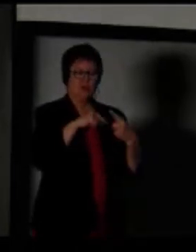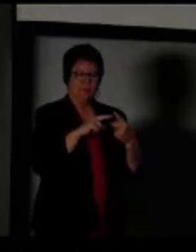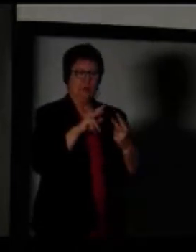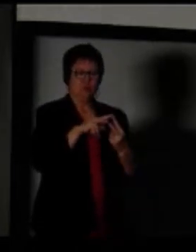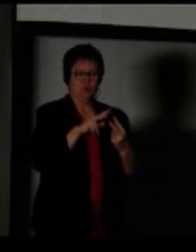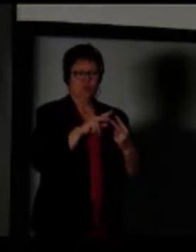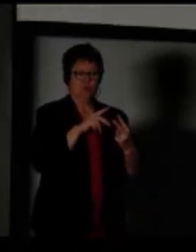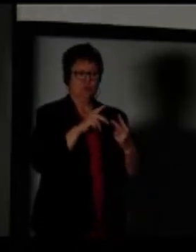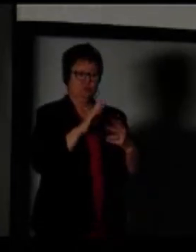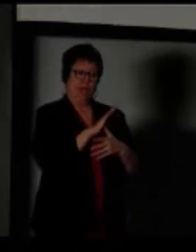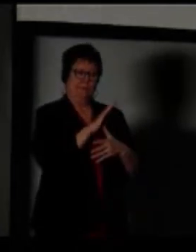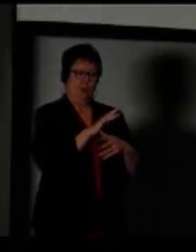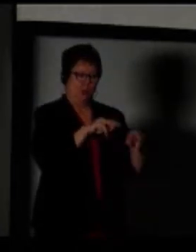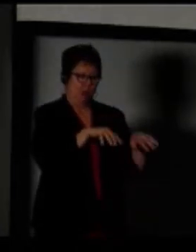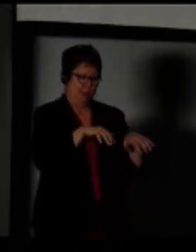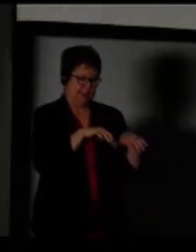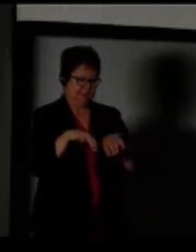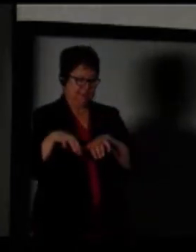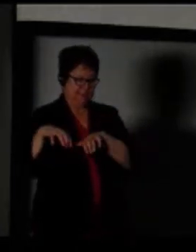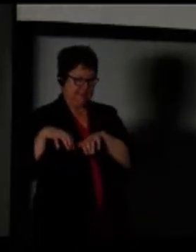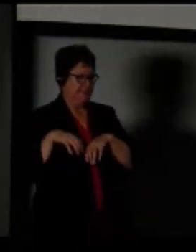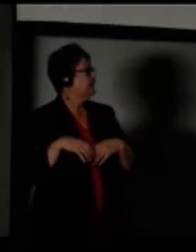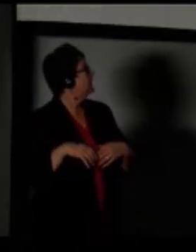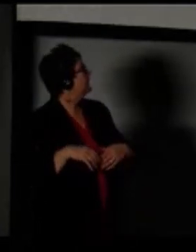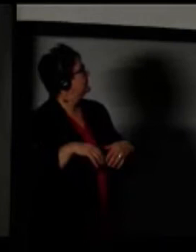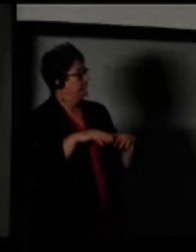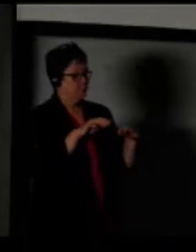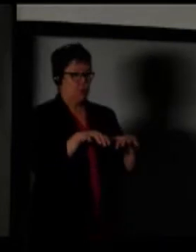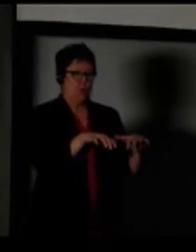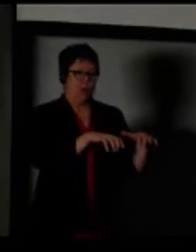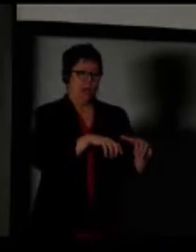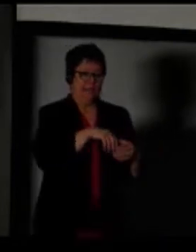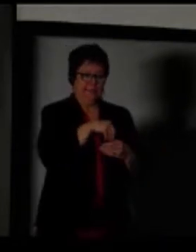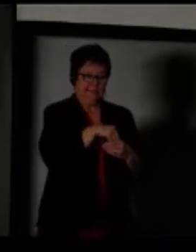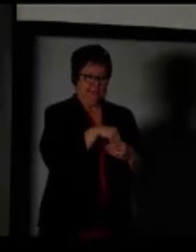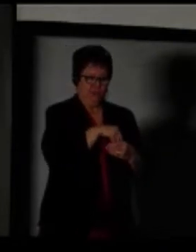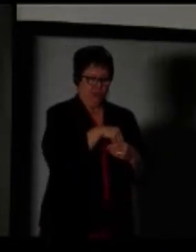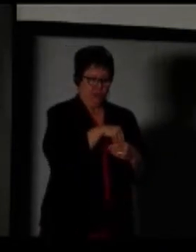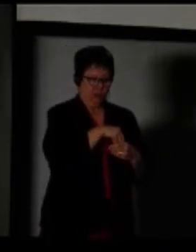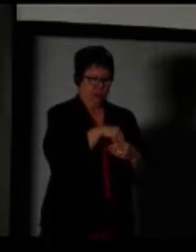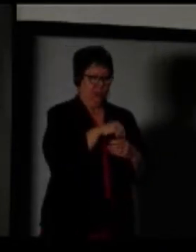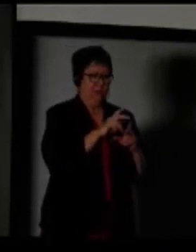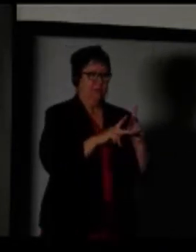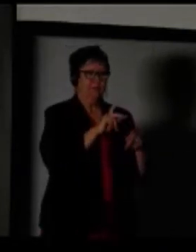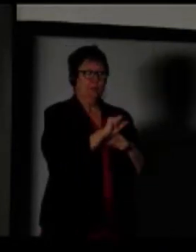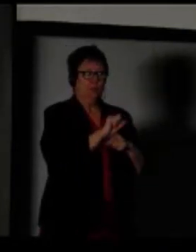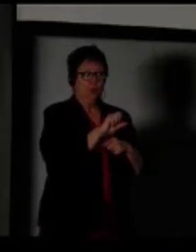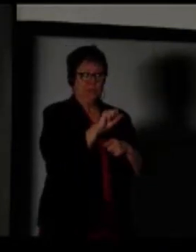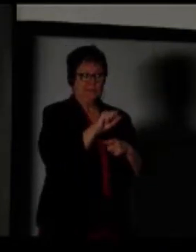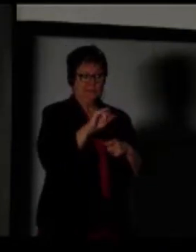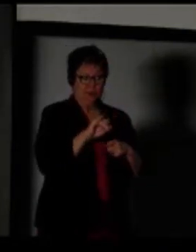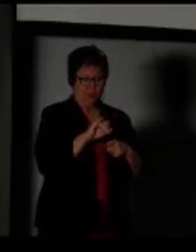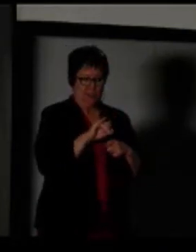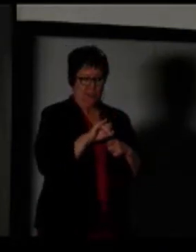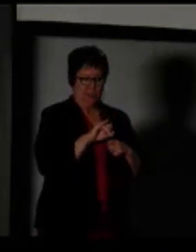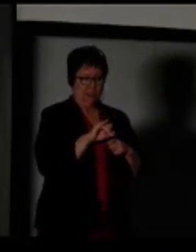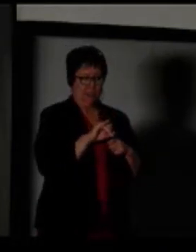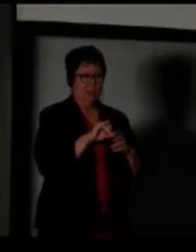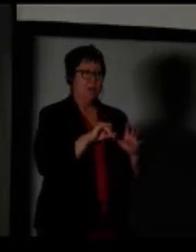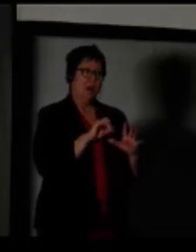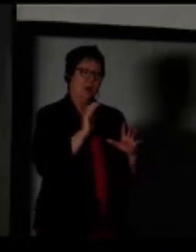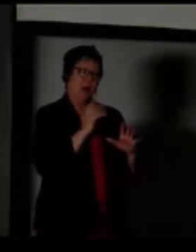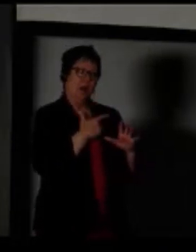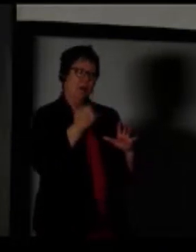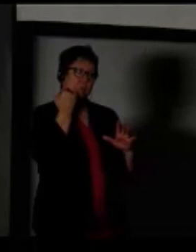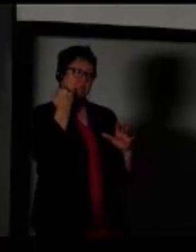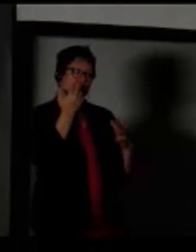audiences are. We have two audiences. One is internal, and that's people at the Smithsonian. And in our mind, we wanted to